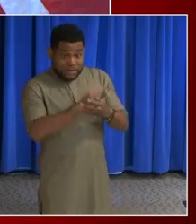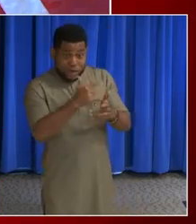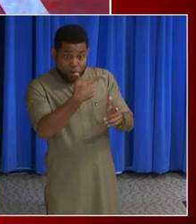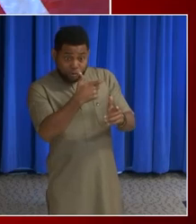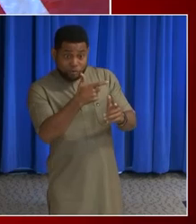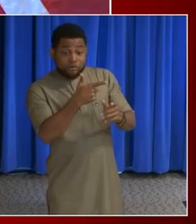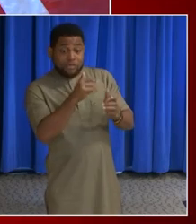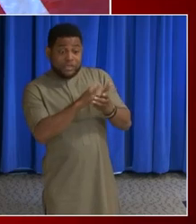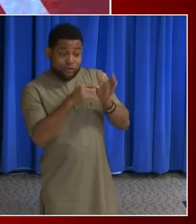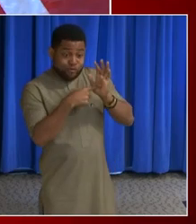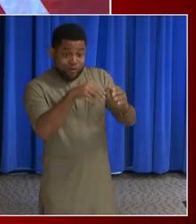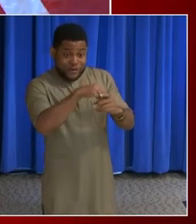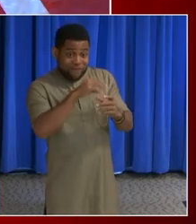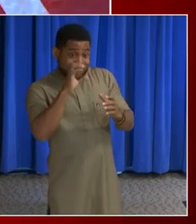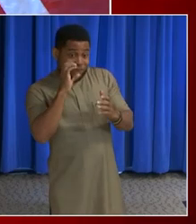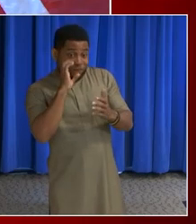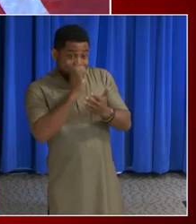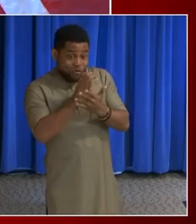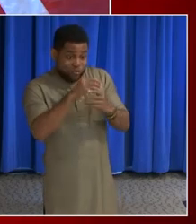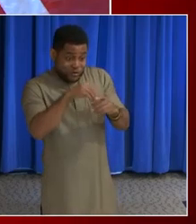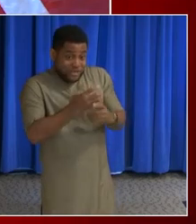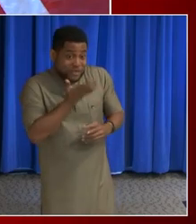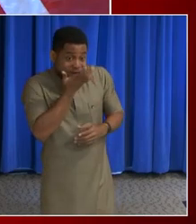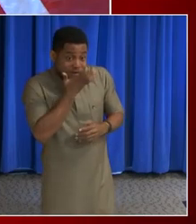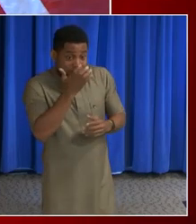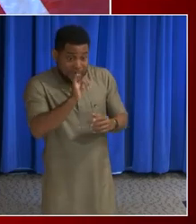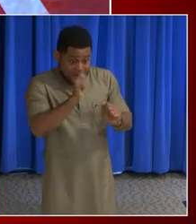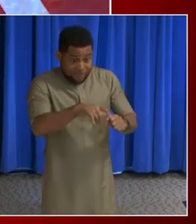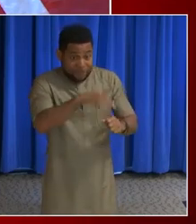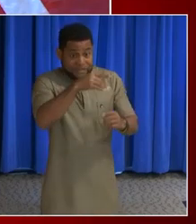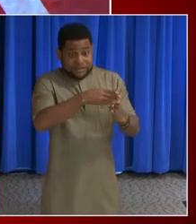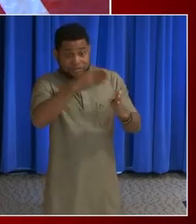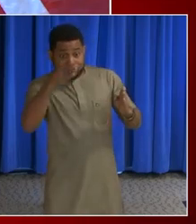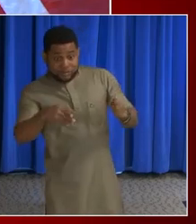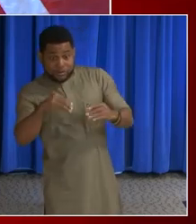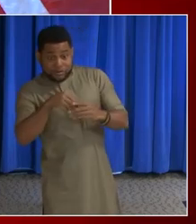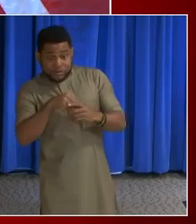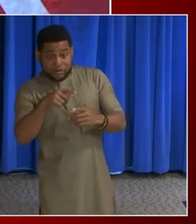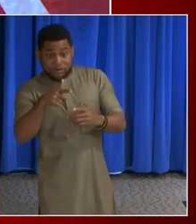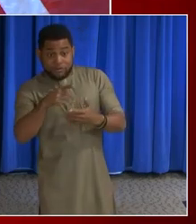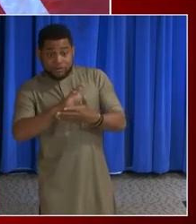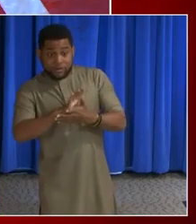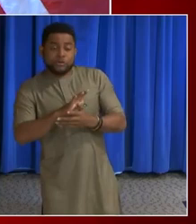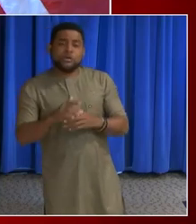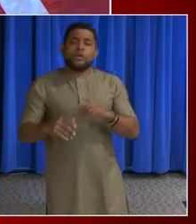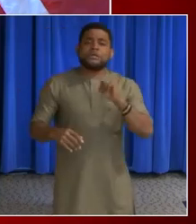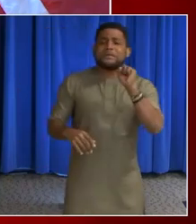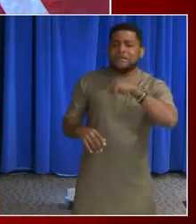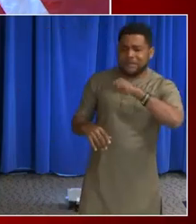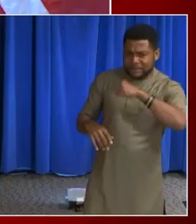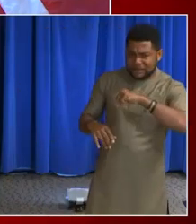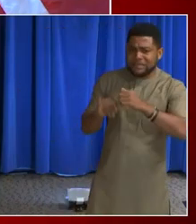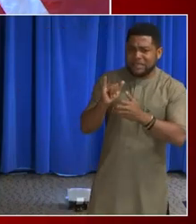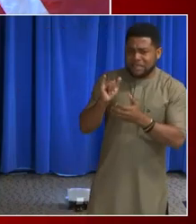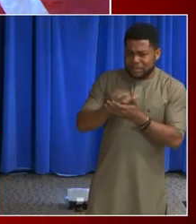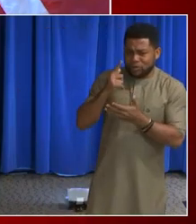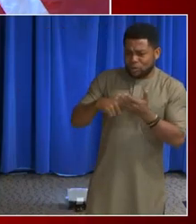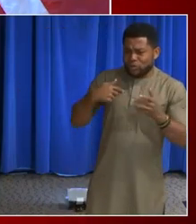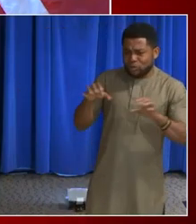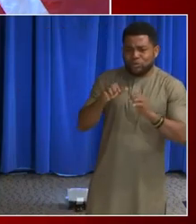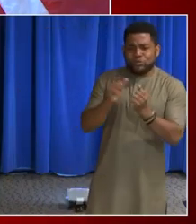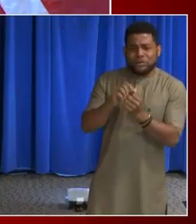grass, that is the handgun that was found next to Mr. Sherrod. That is correct. And so in that space, we would do like a DNA analysis of the